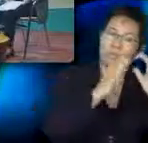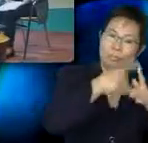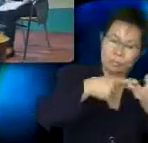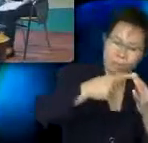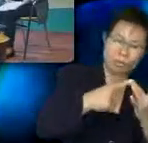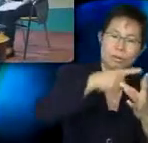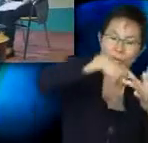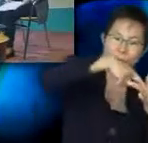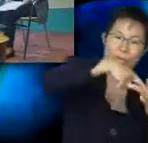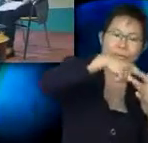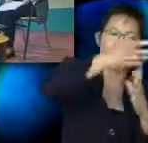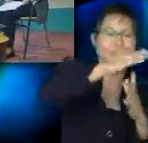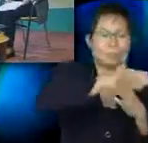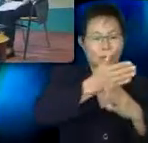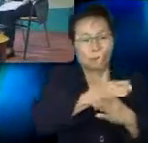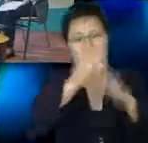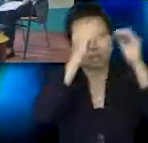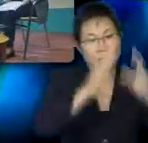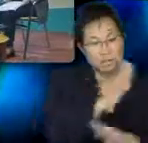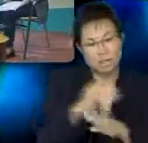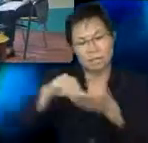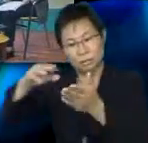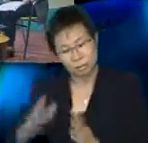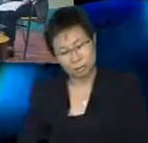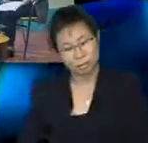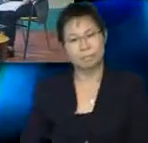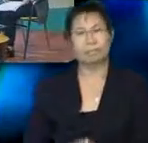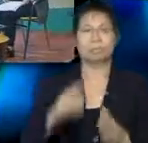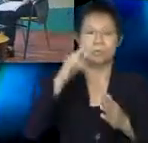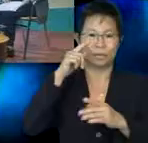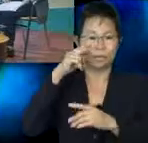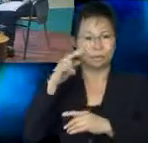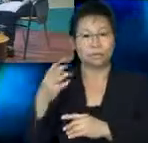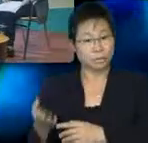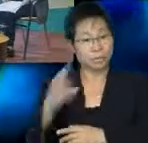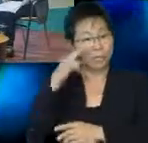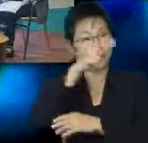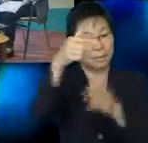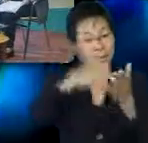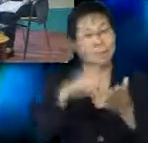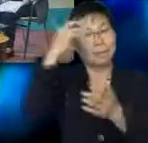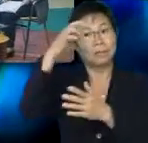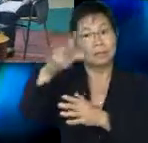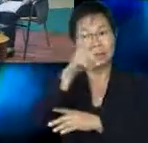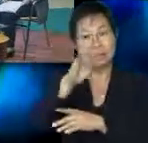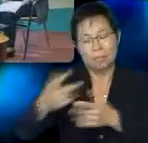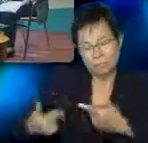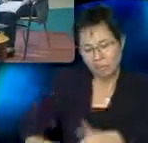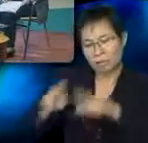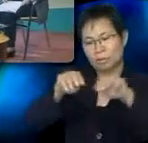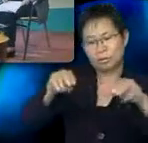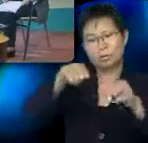the students and the teacher. You will see again now how Mr. Lim allows for